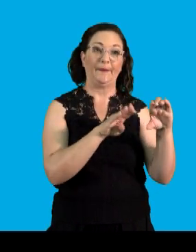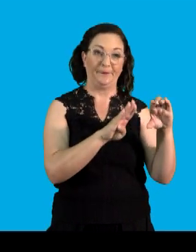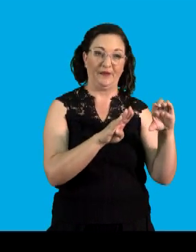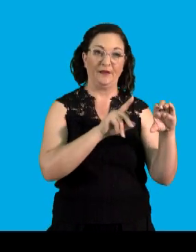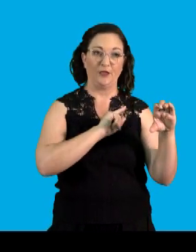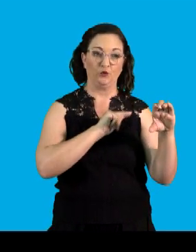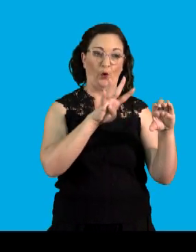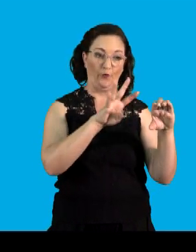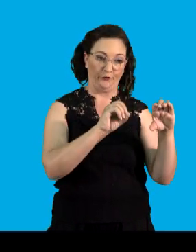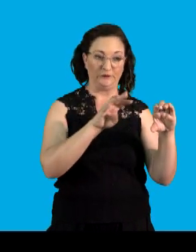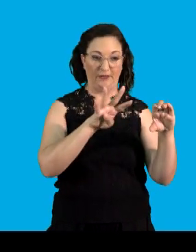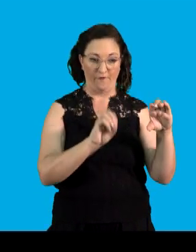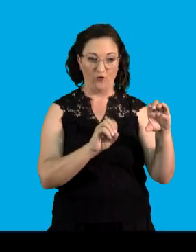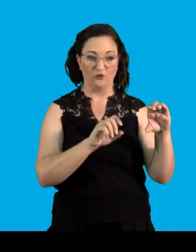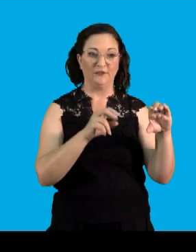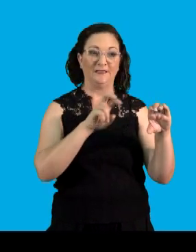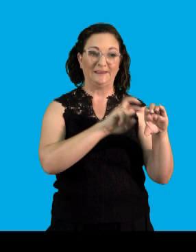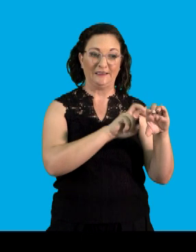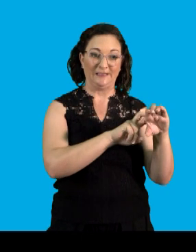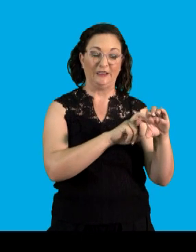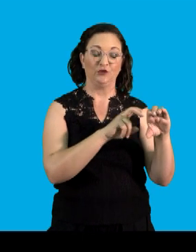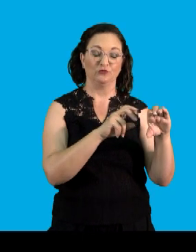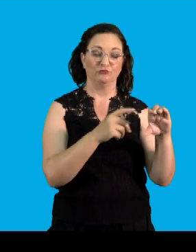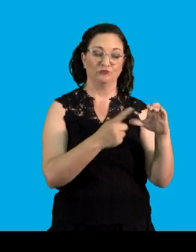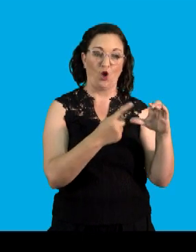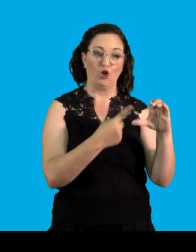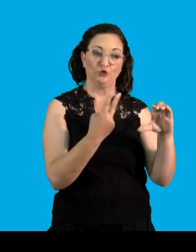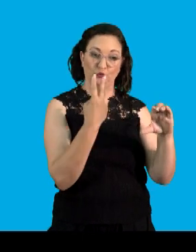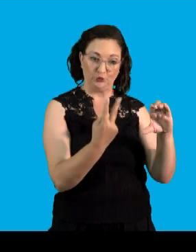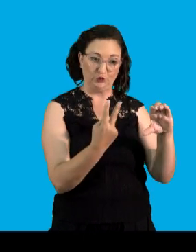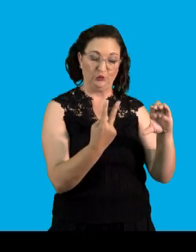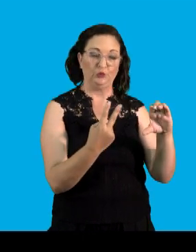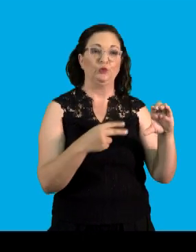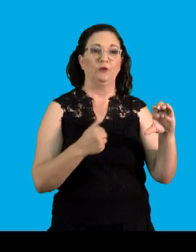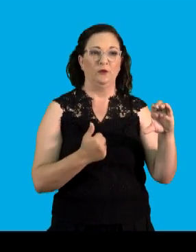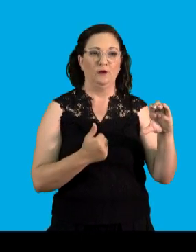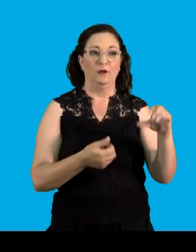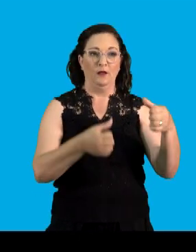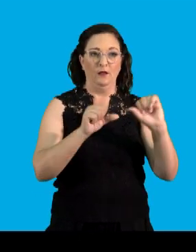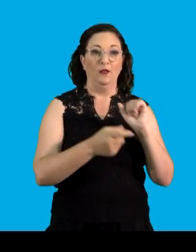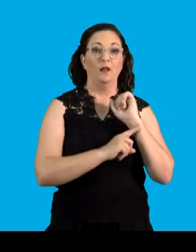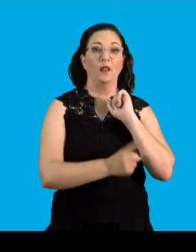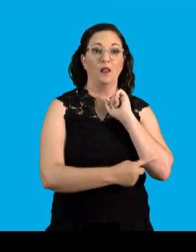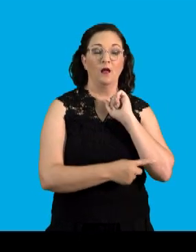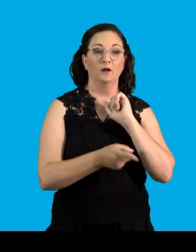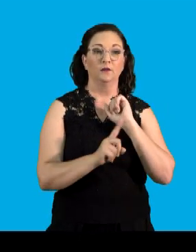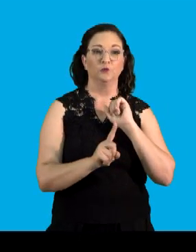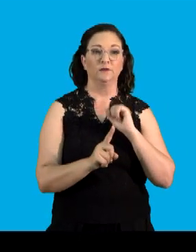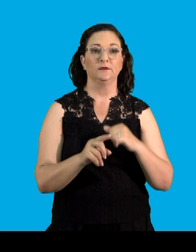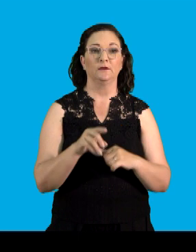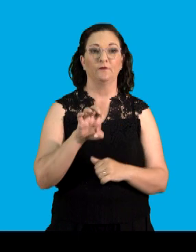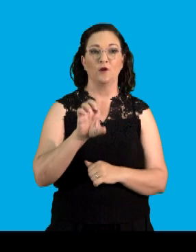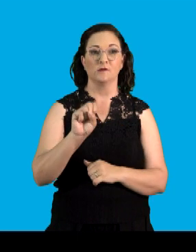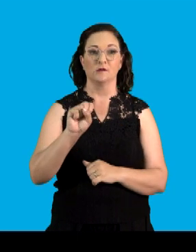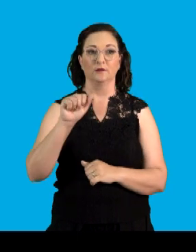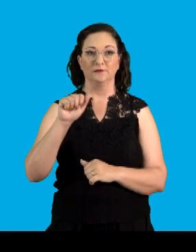marks for each, and you have to answer only or any 2 questions rather. And then lastly, your essay questions, whereby we